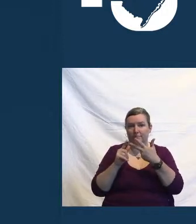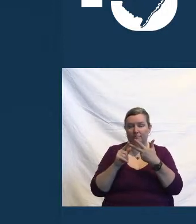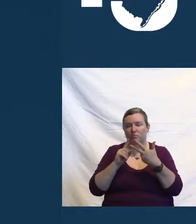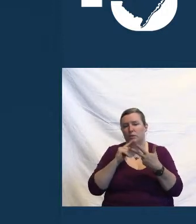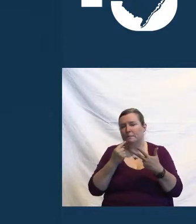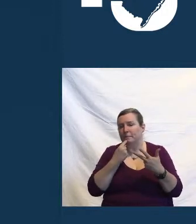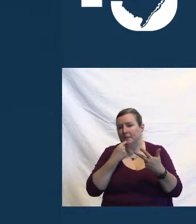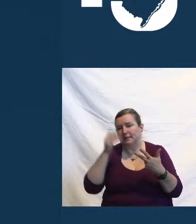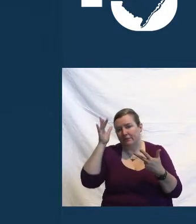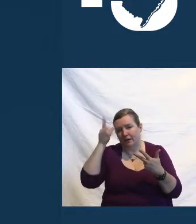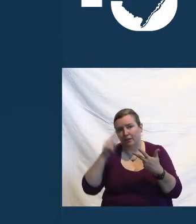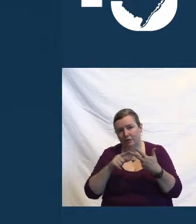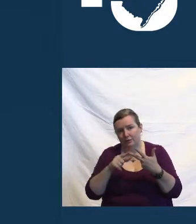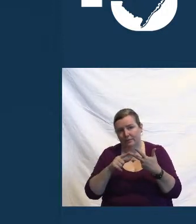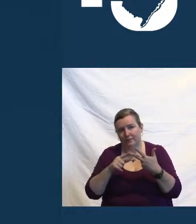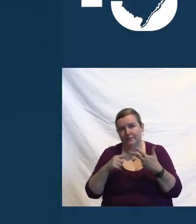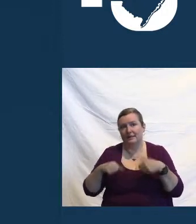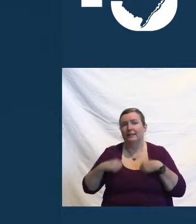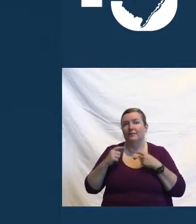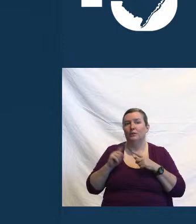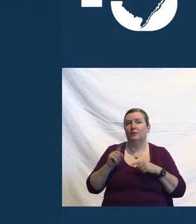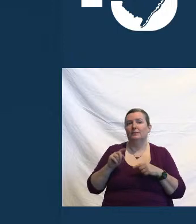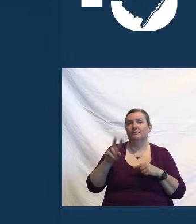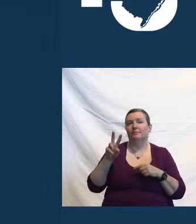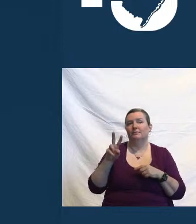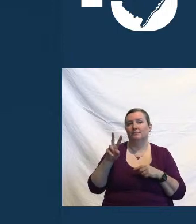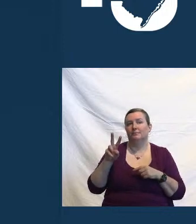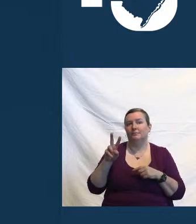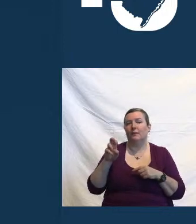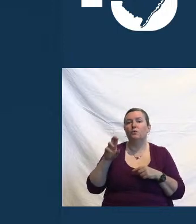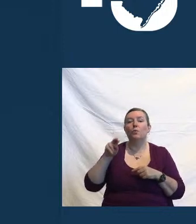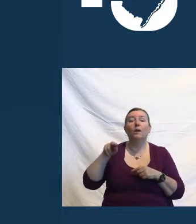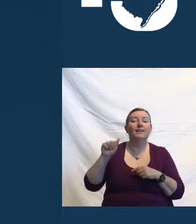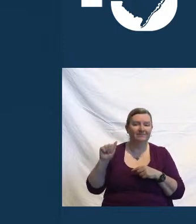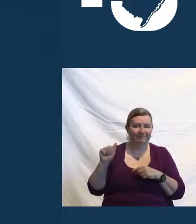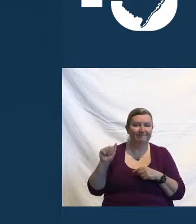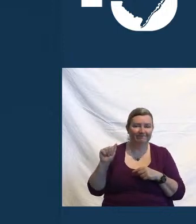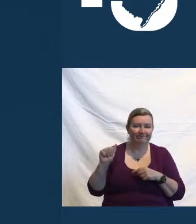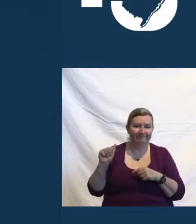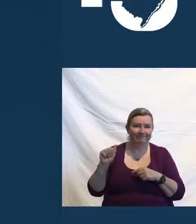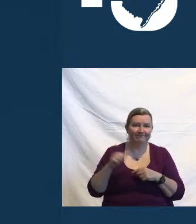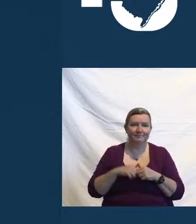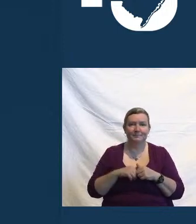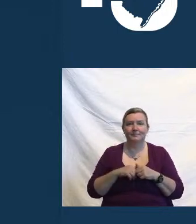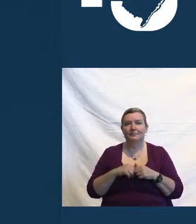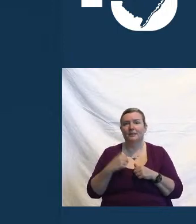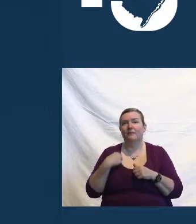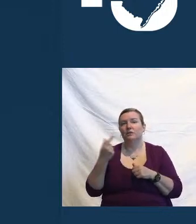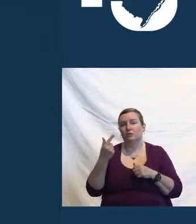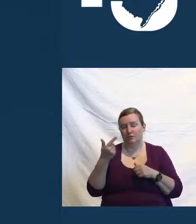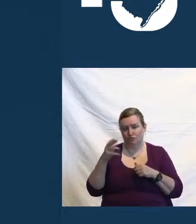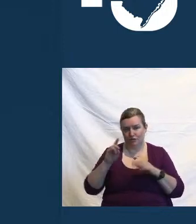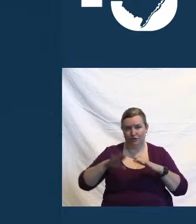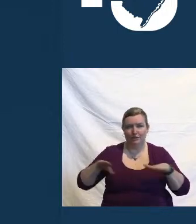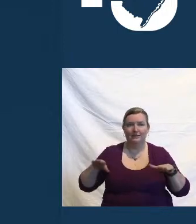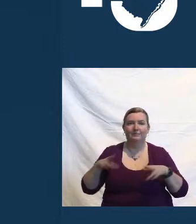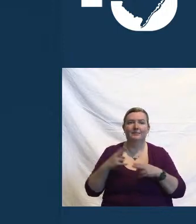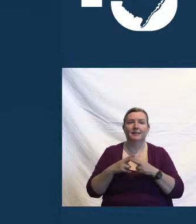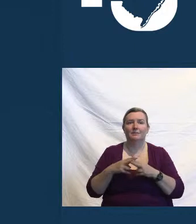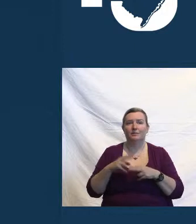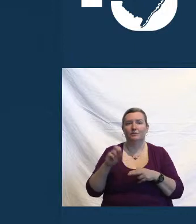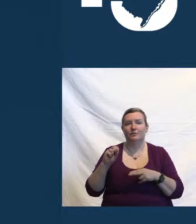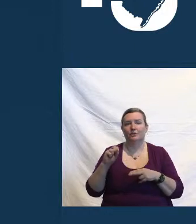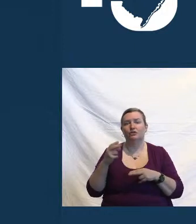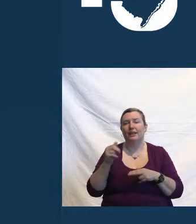Verona. And their families, including his sole grandchild, Shane. He's also survived by his parents, Antonio and